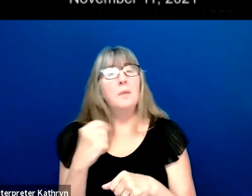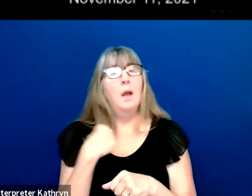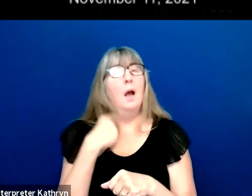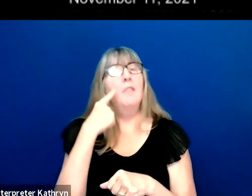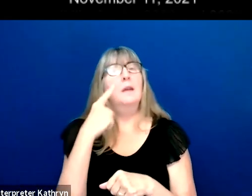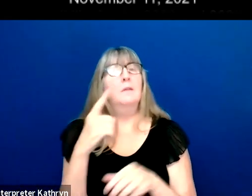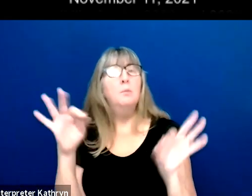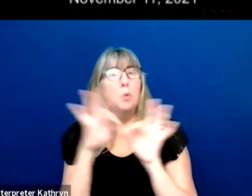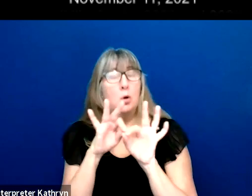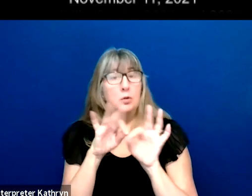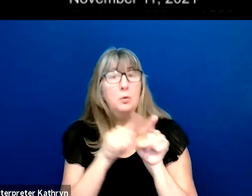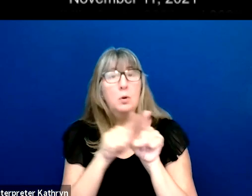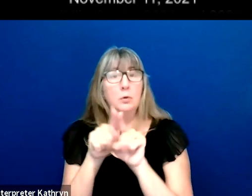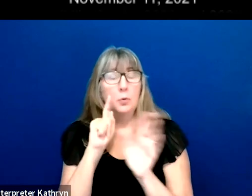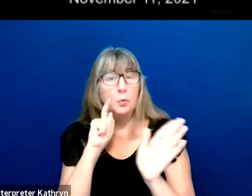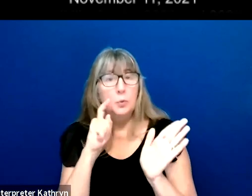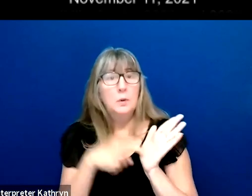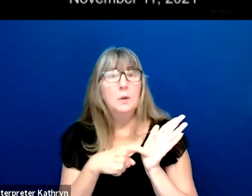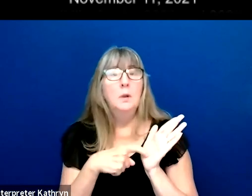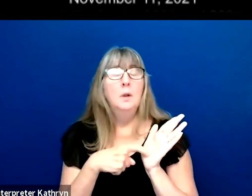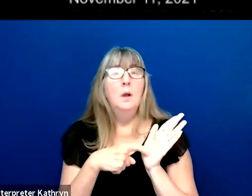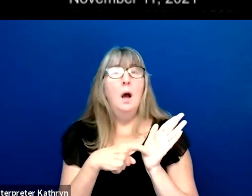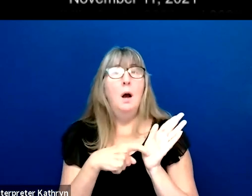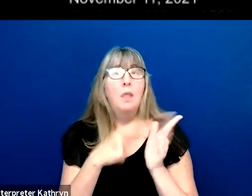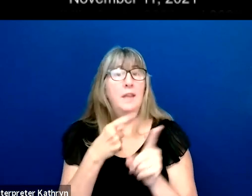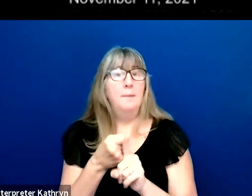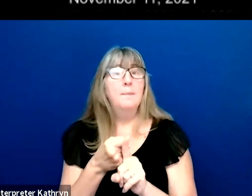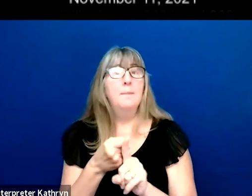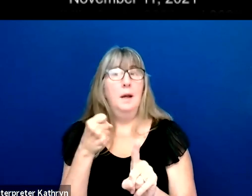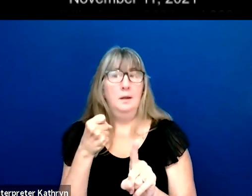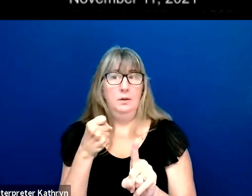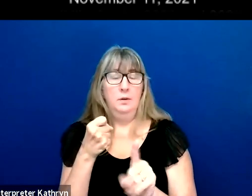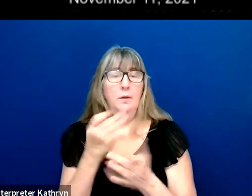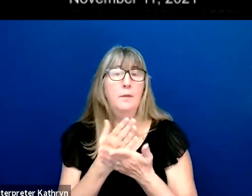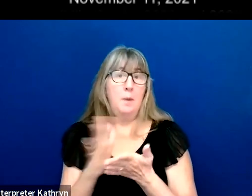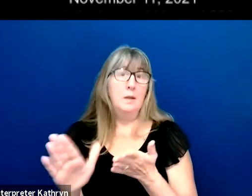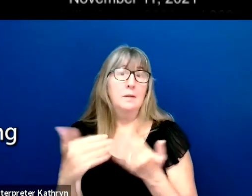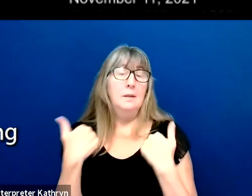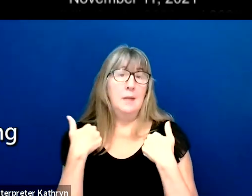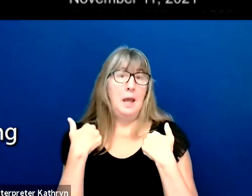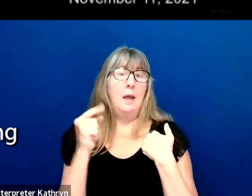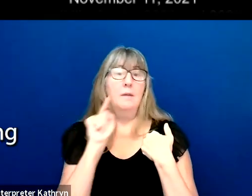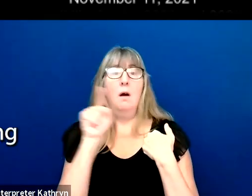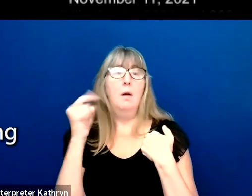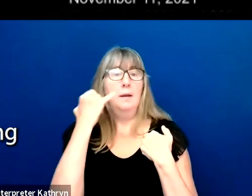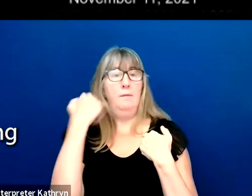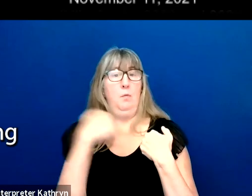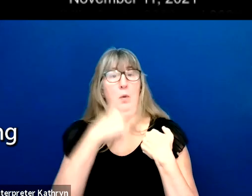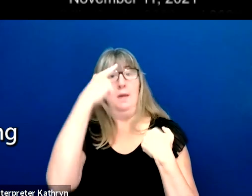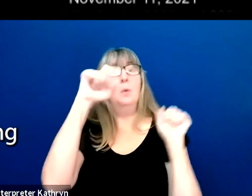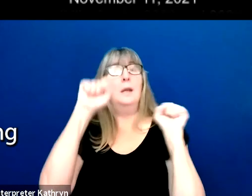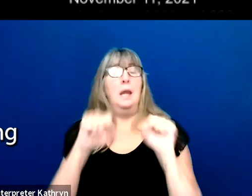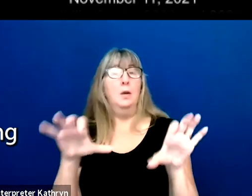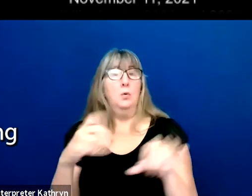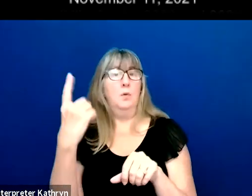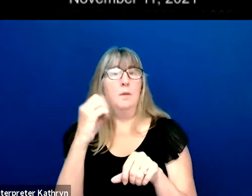to also reflect on the impact that biases may have on whether we think we can do something or